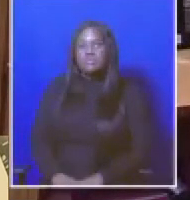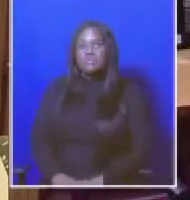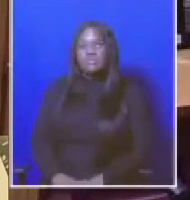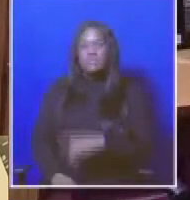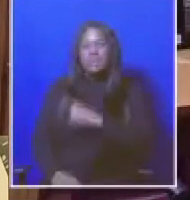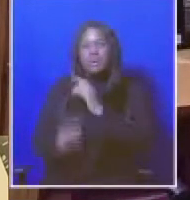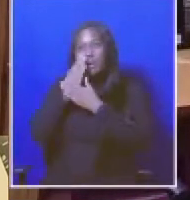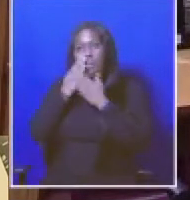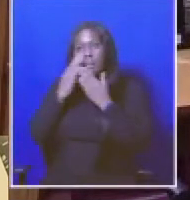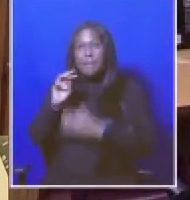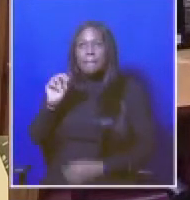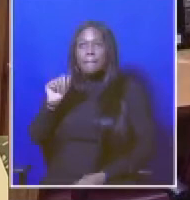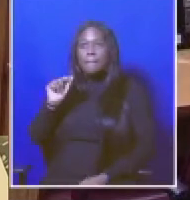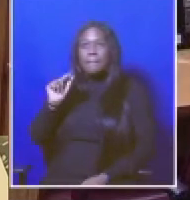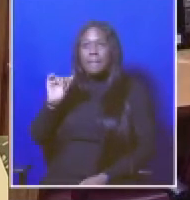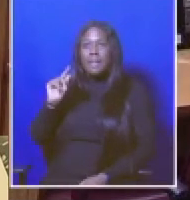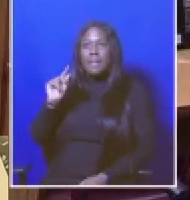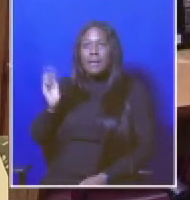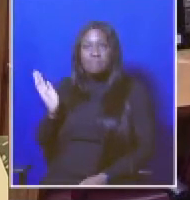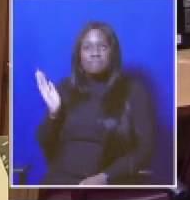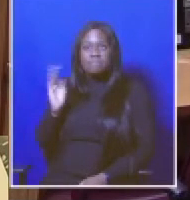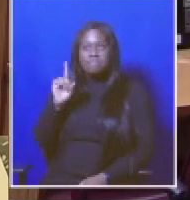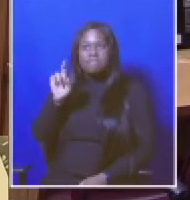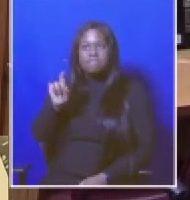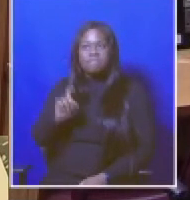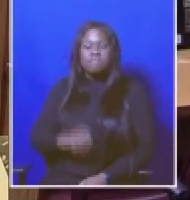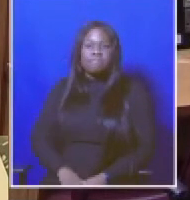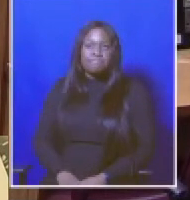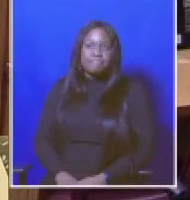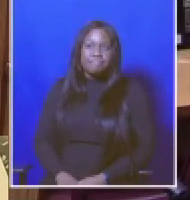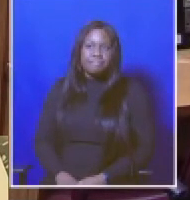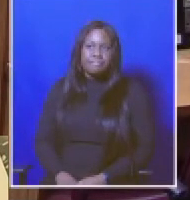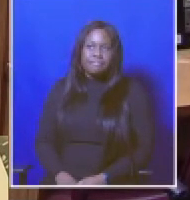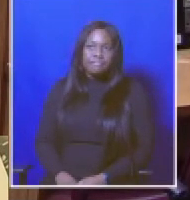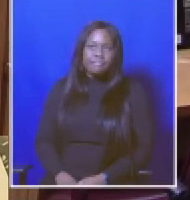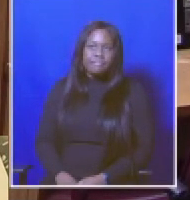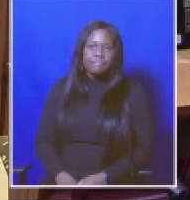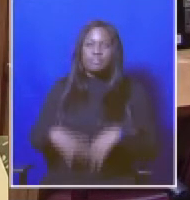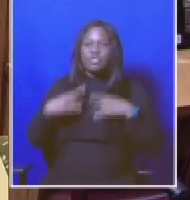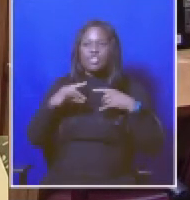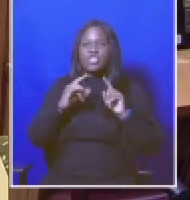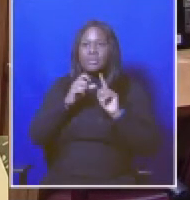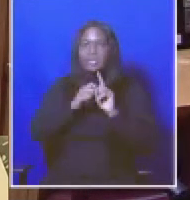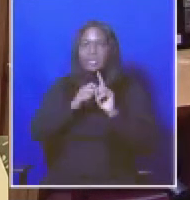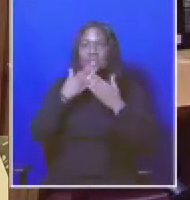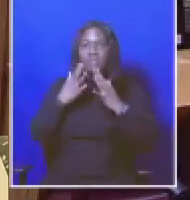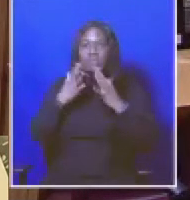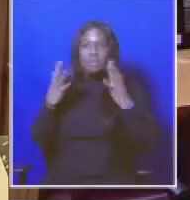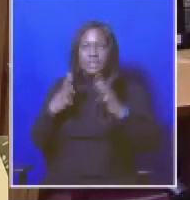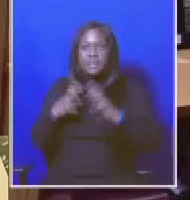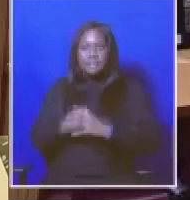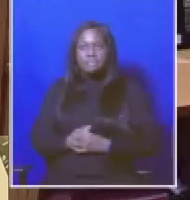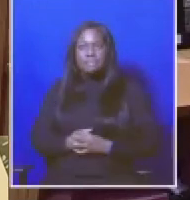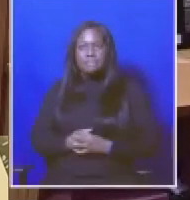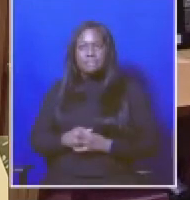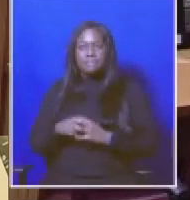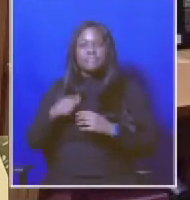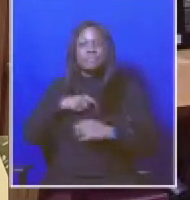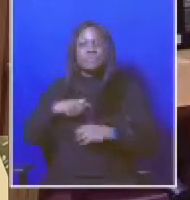who replaces Honorable Bartlett. Thank you, Chairperson. Deputy